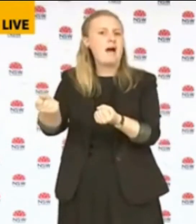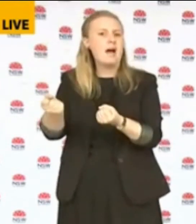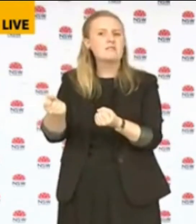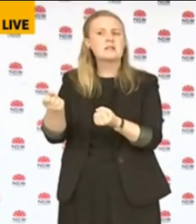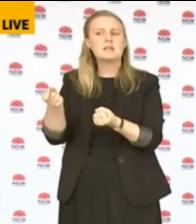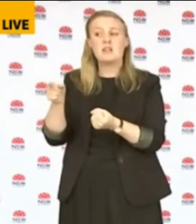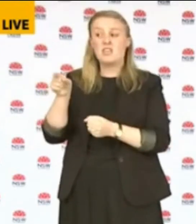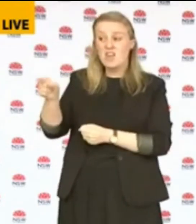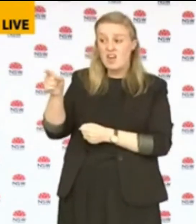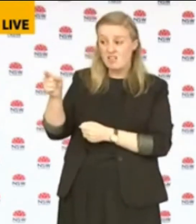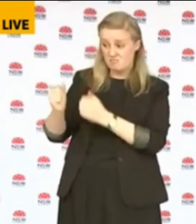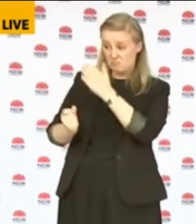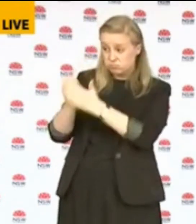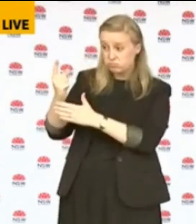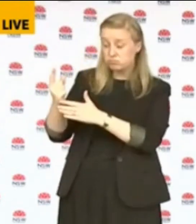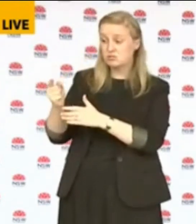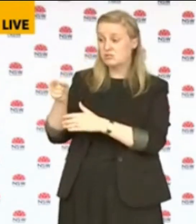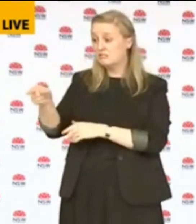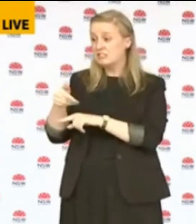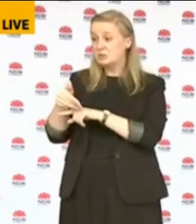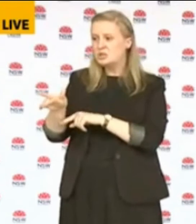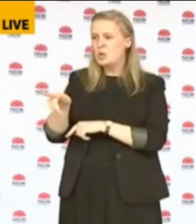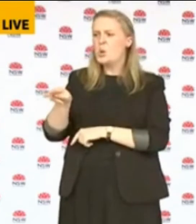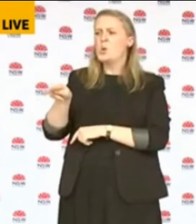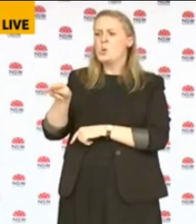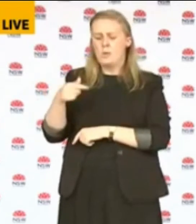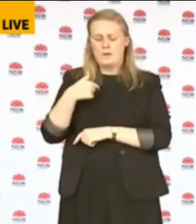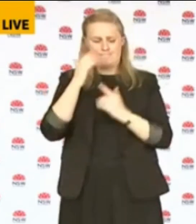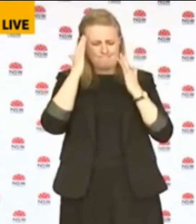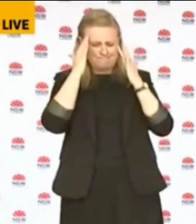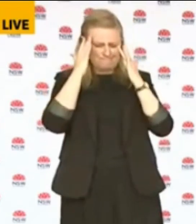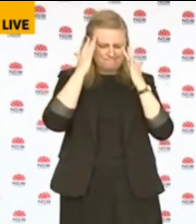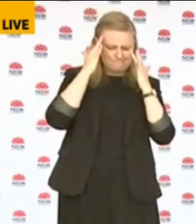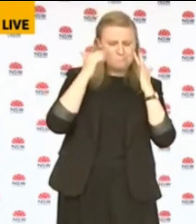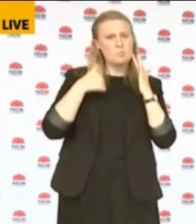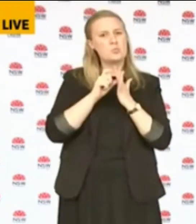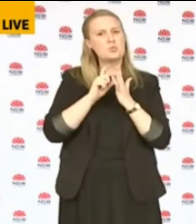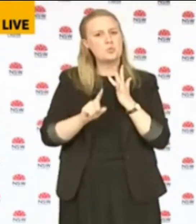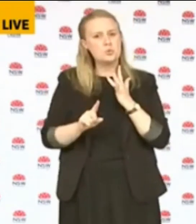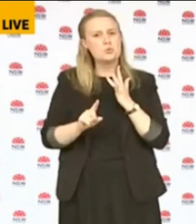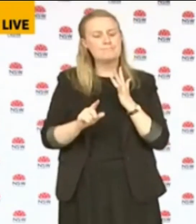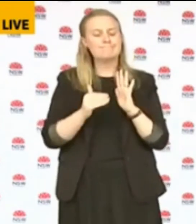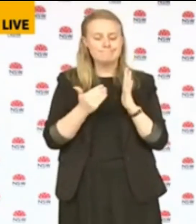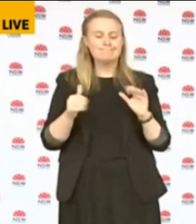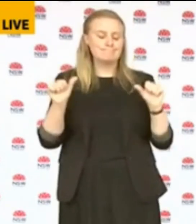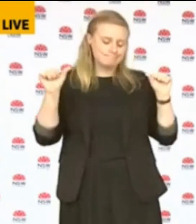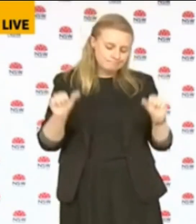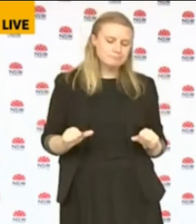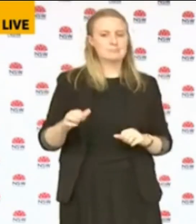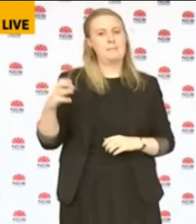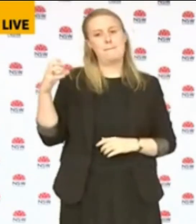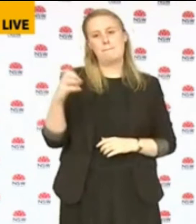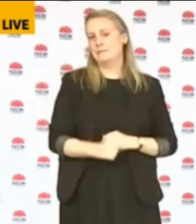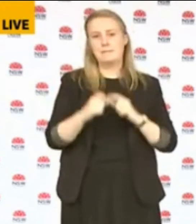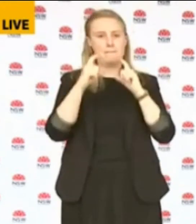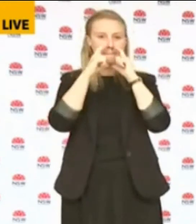that gave us time to think about those issues this morning and to work it through with the public health officials. And we are very much of the view now that masks